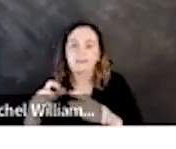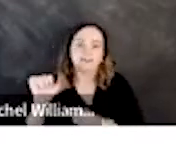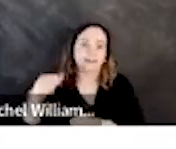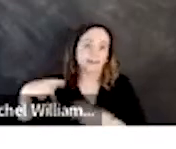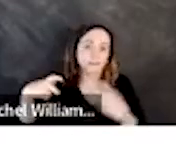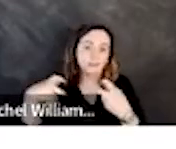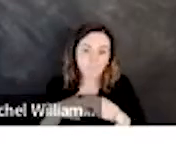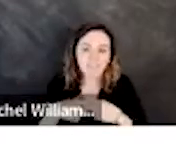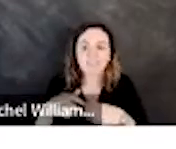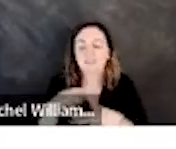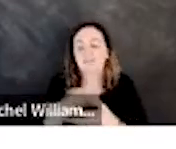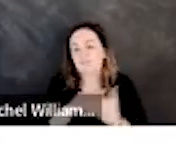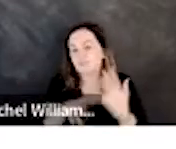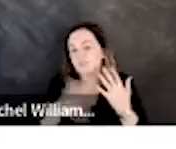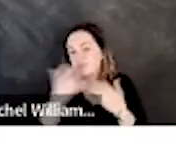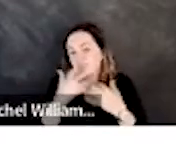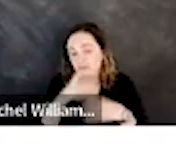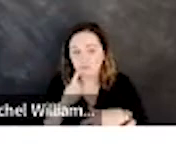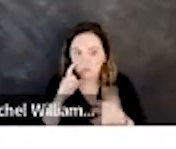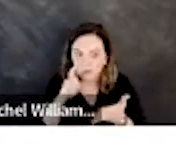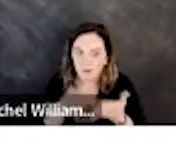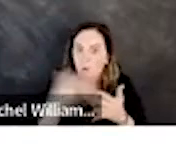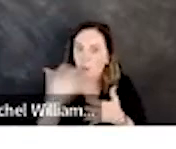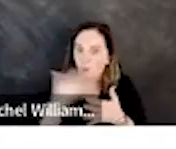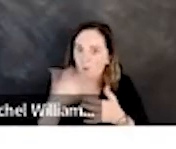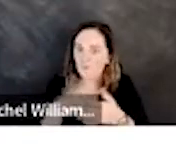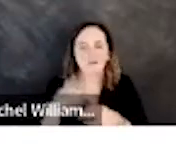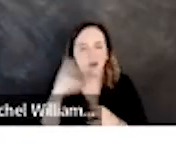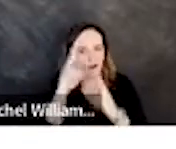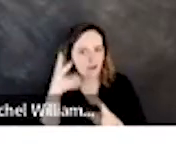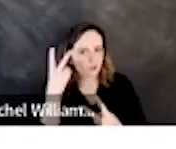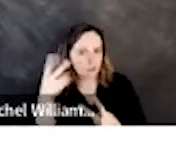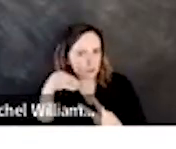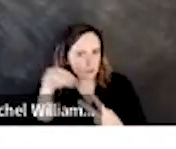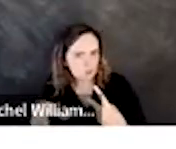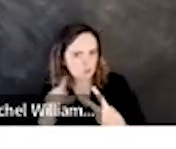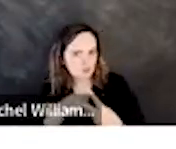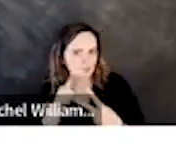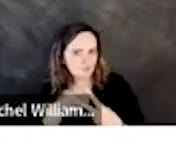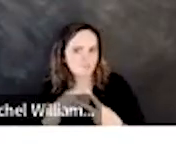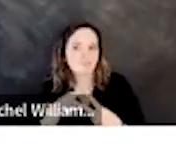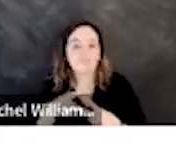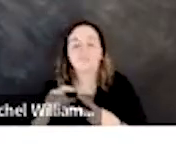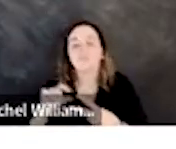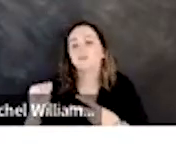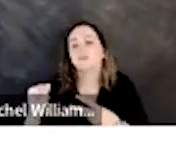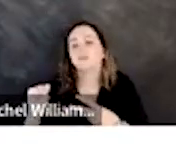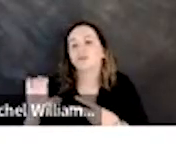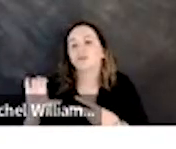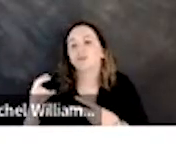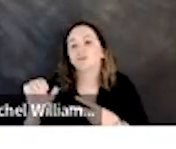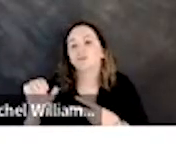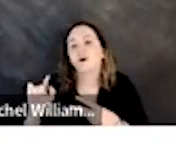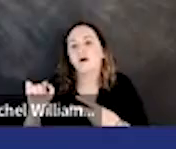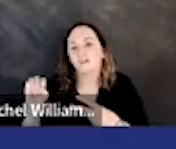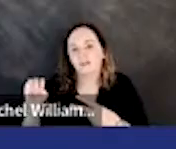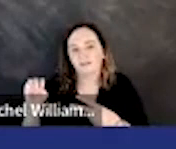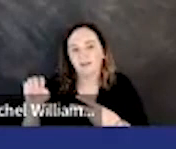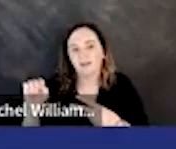they stood out in doing their science labs, and we would like to honor these two students. The first student is Charlotte Aspinwall.